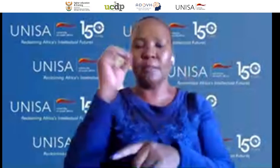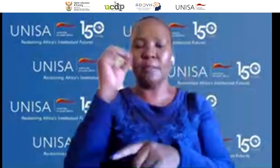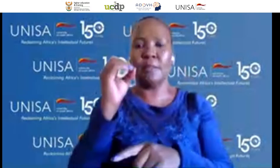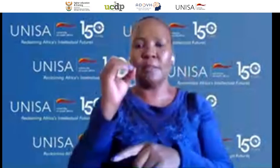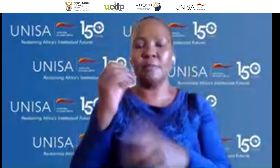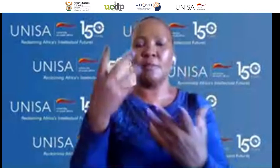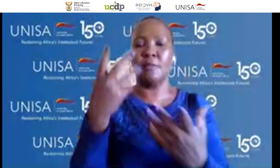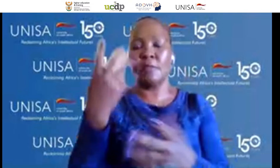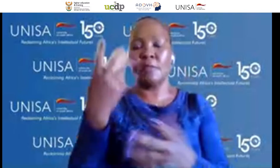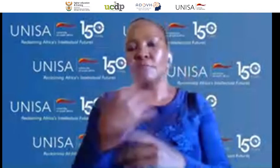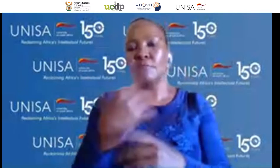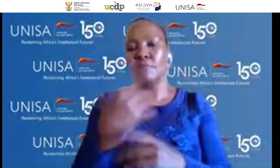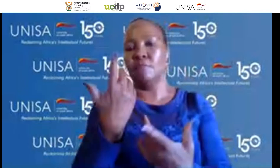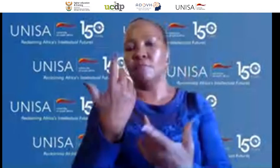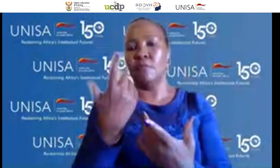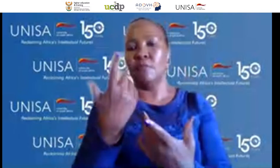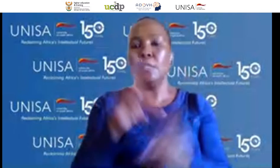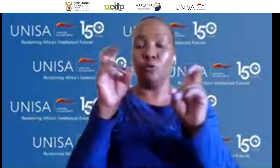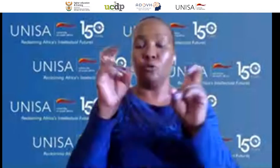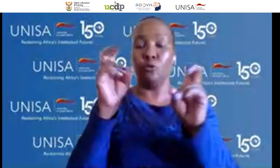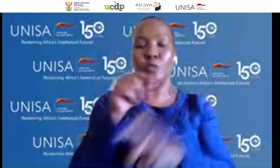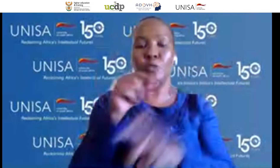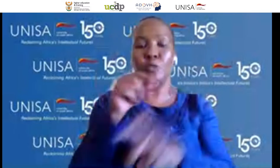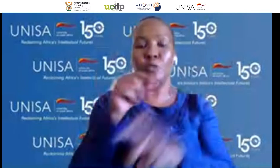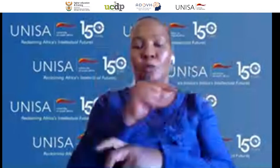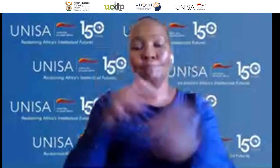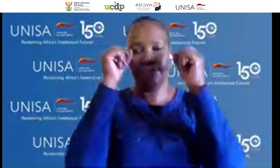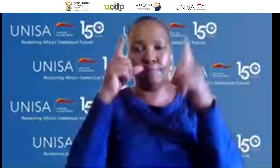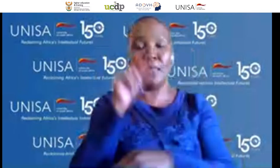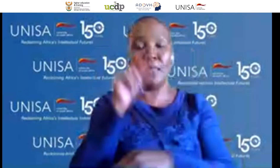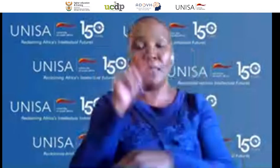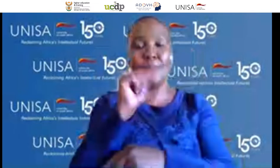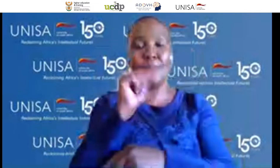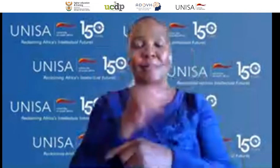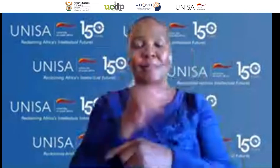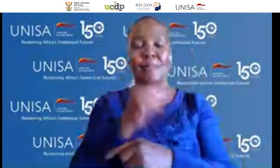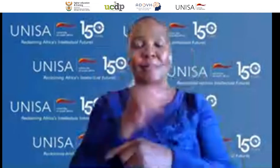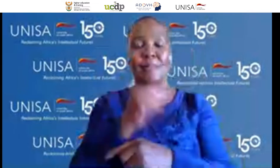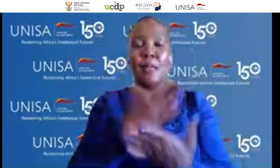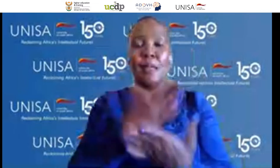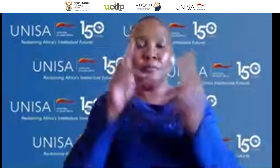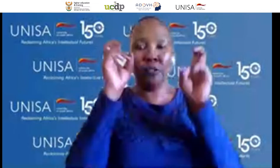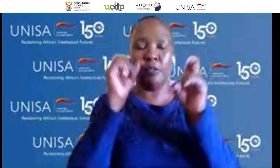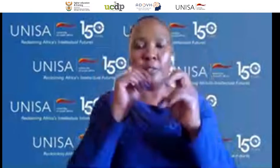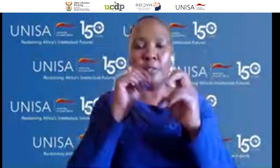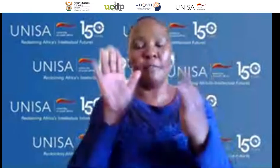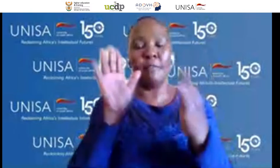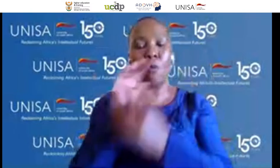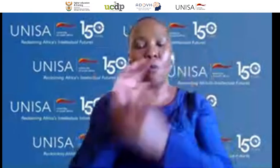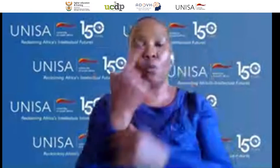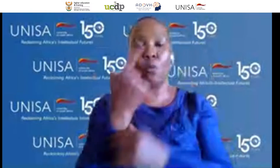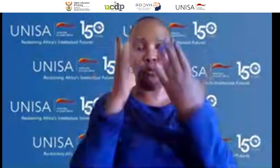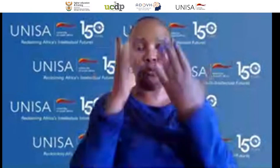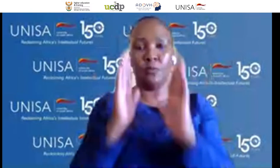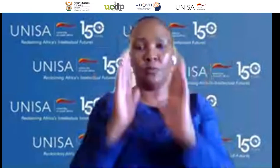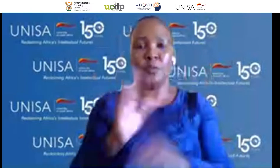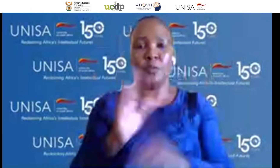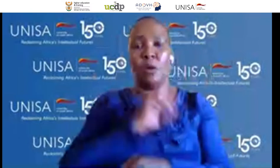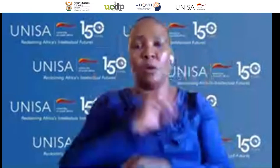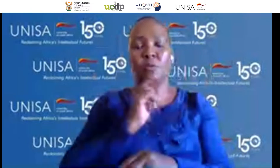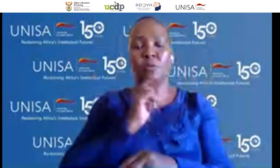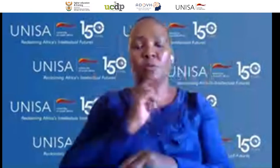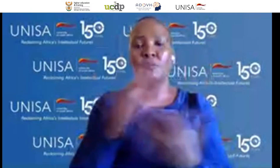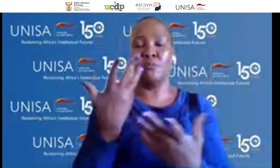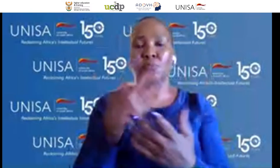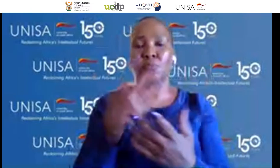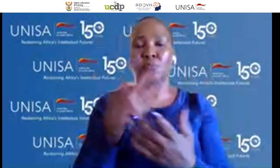issues. And we are aware that this is an issue that's facing all students because you actually cannot foresee what can happen.